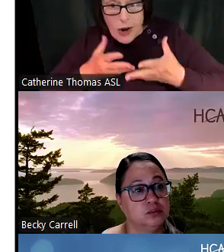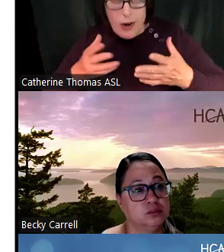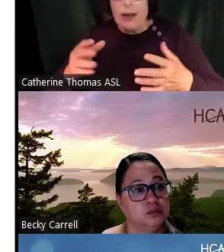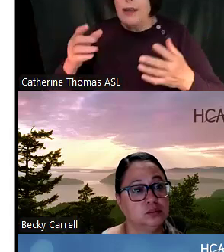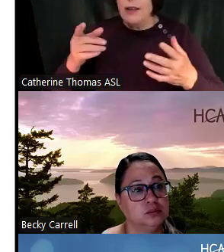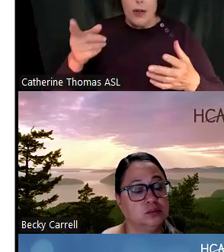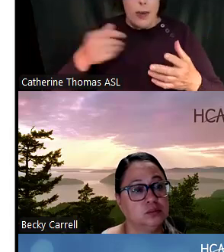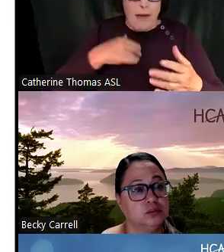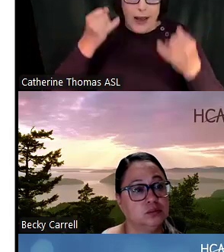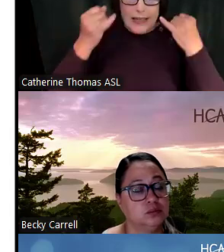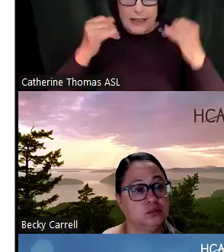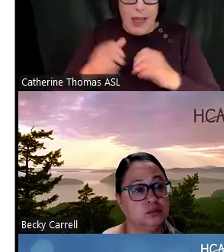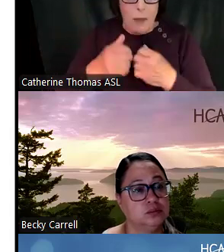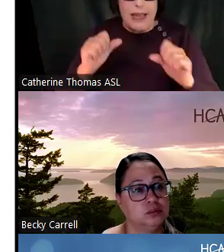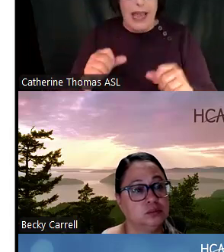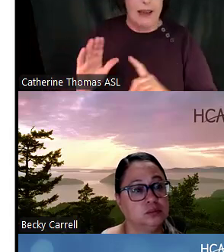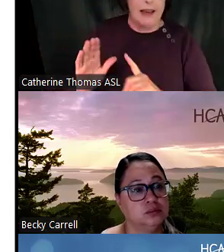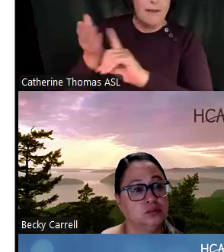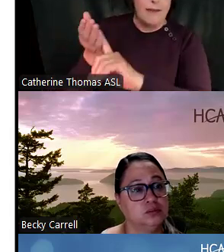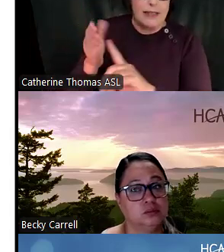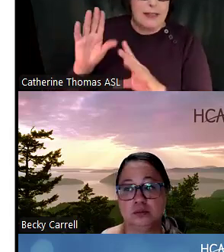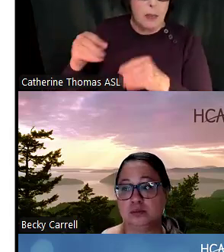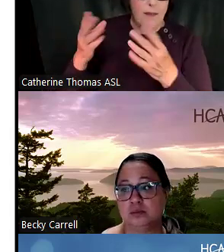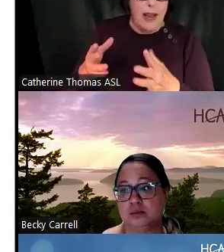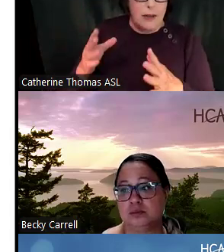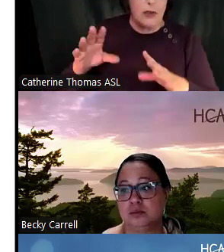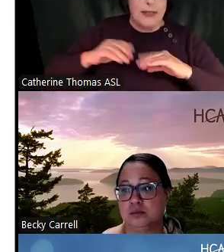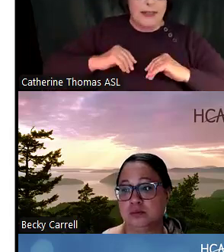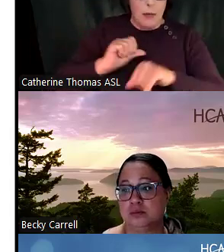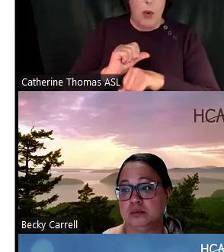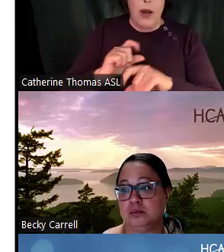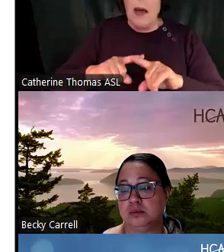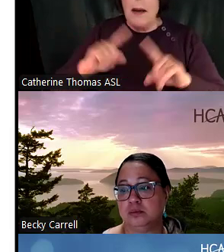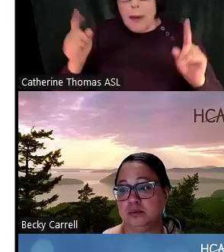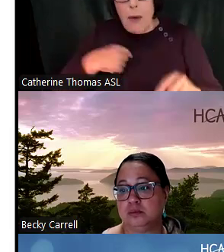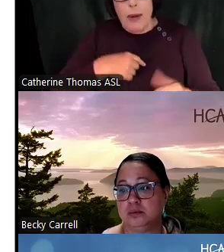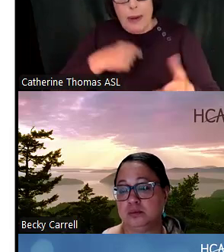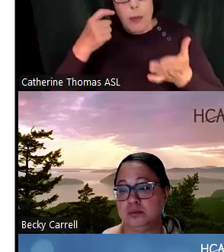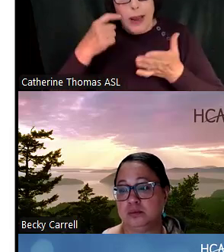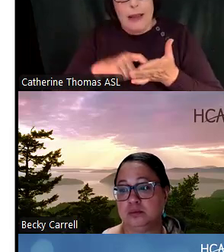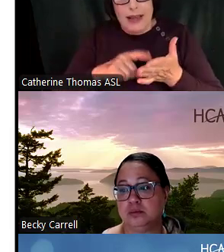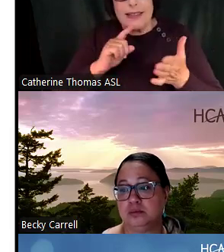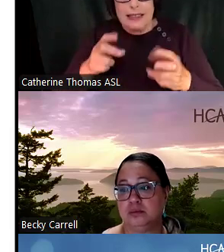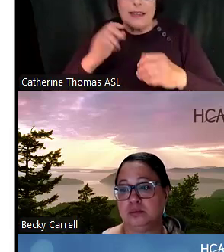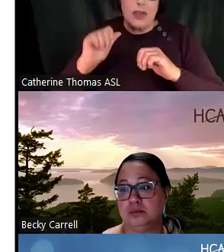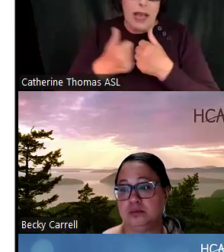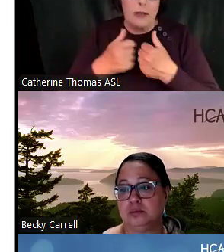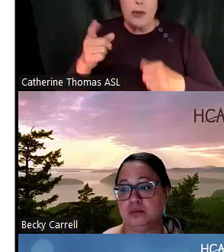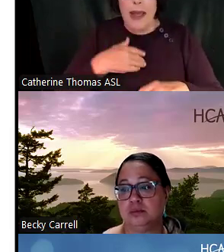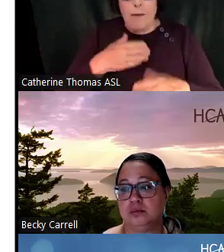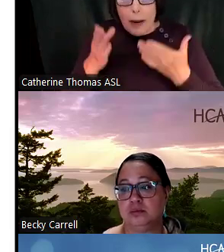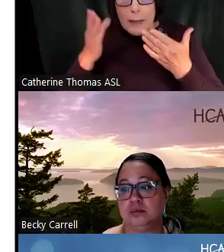language access providers to accept that work. But we do recognize it's a challenge. So again, if you have any recommendations,